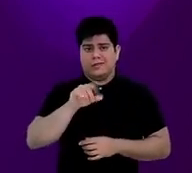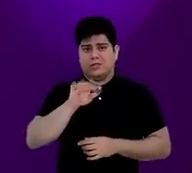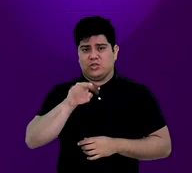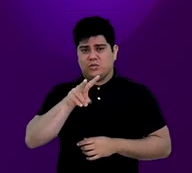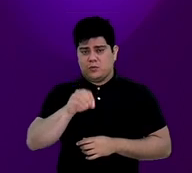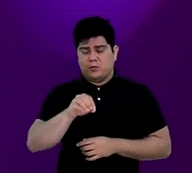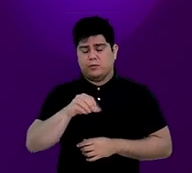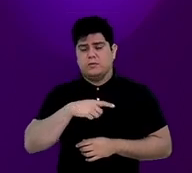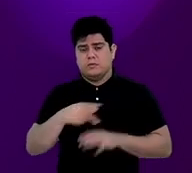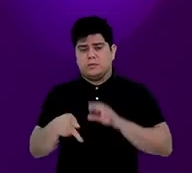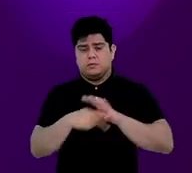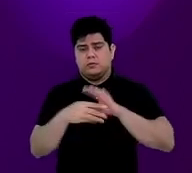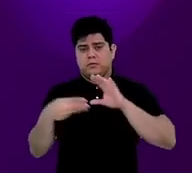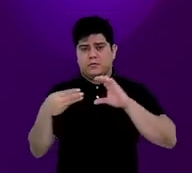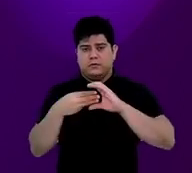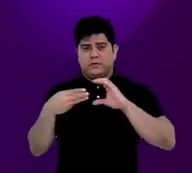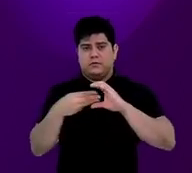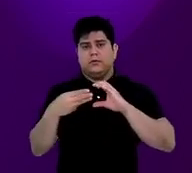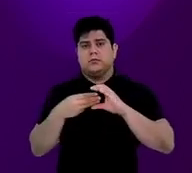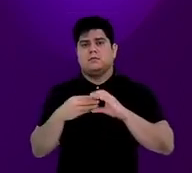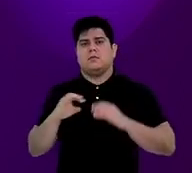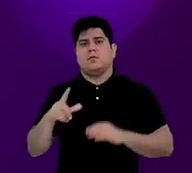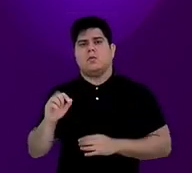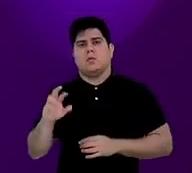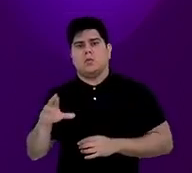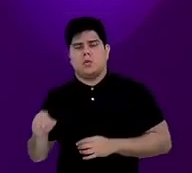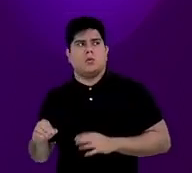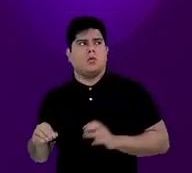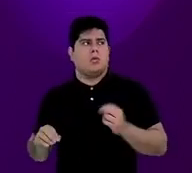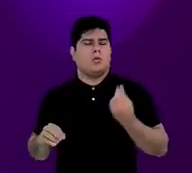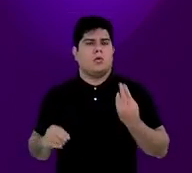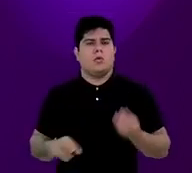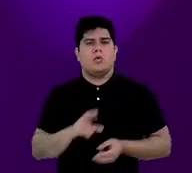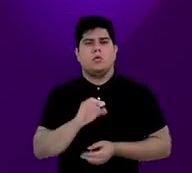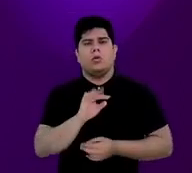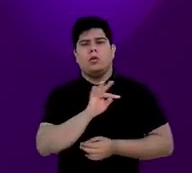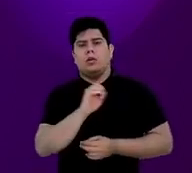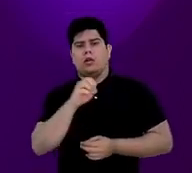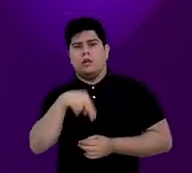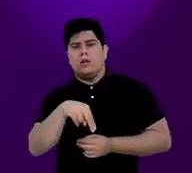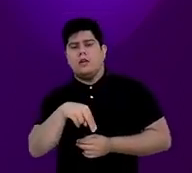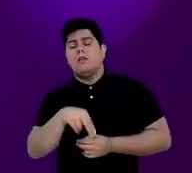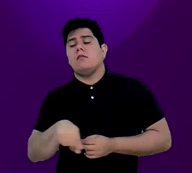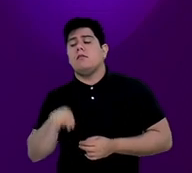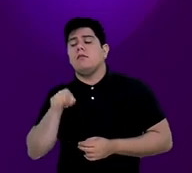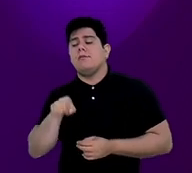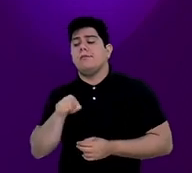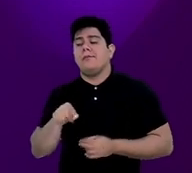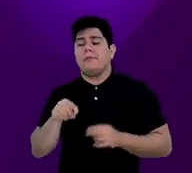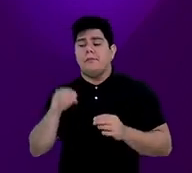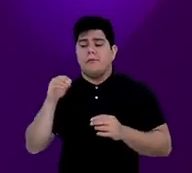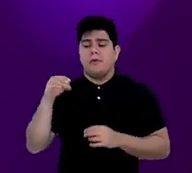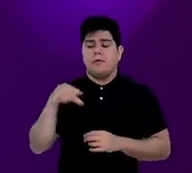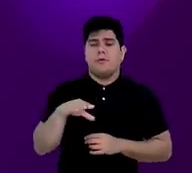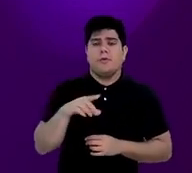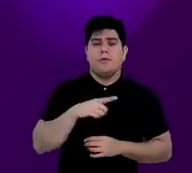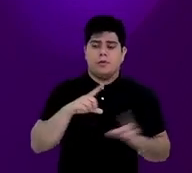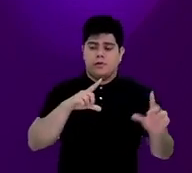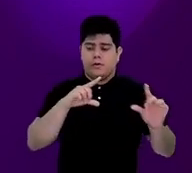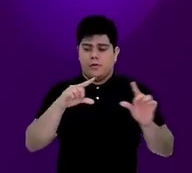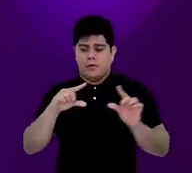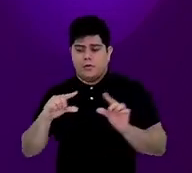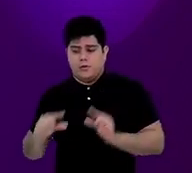or with rotenone, the photobiomodulation reduces the ROS. And